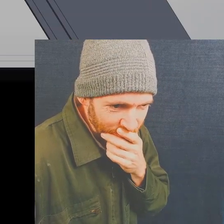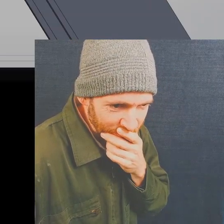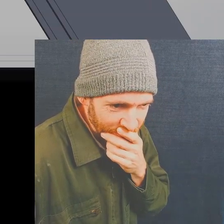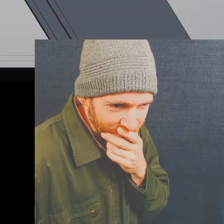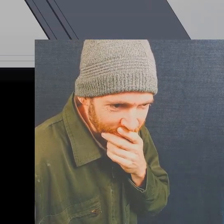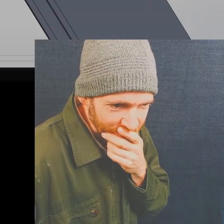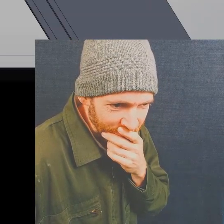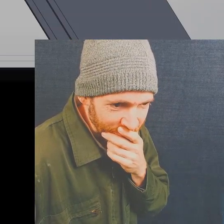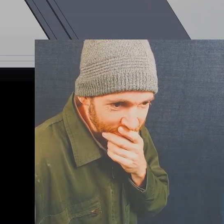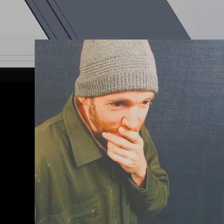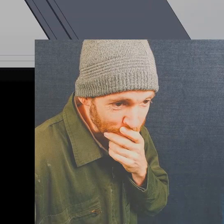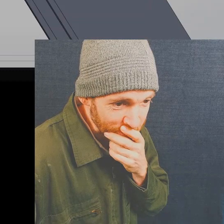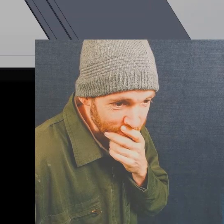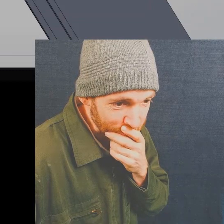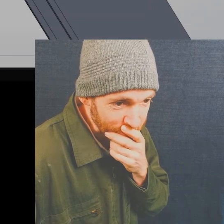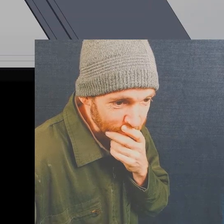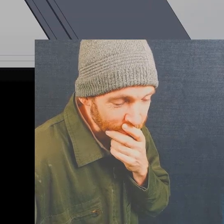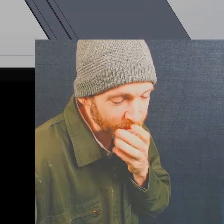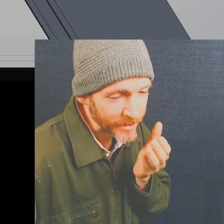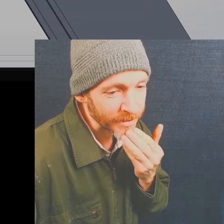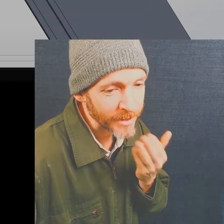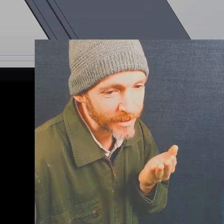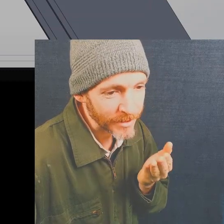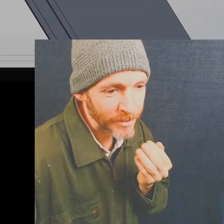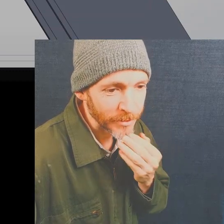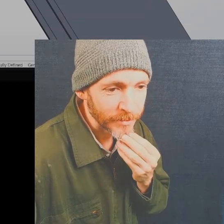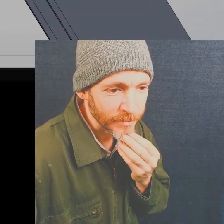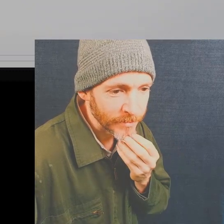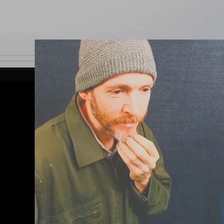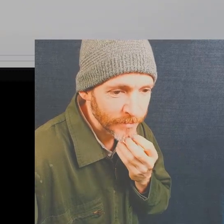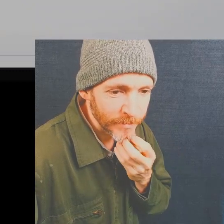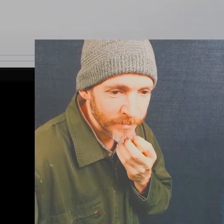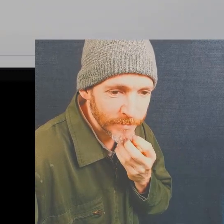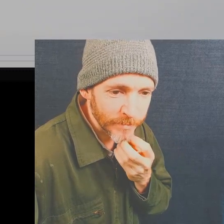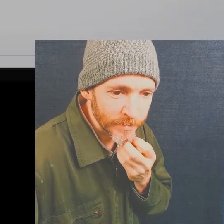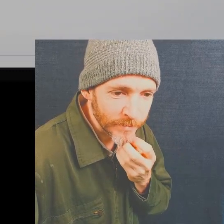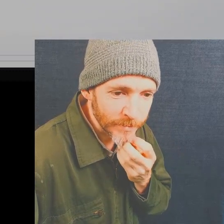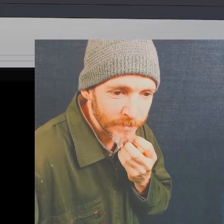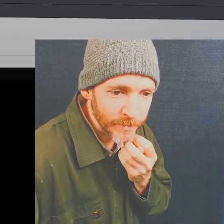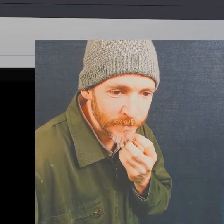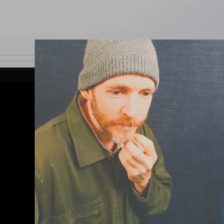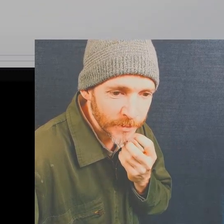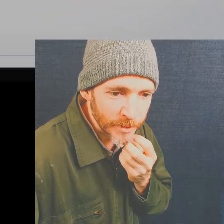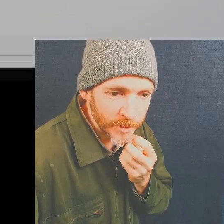Open, there it is. Open sub-assembly. Thank you.